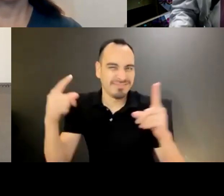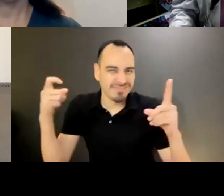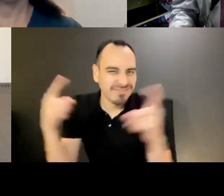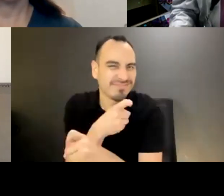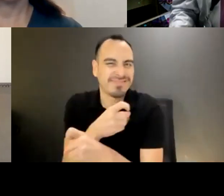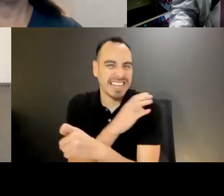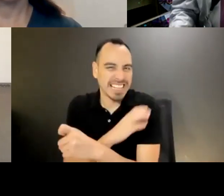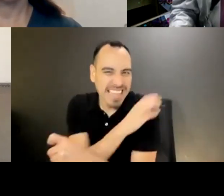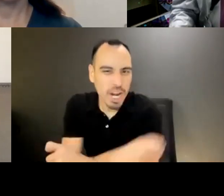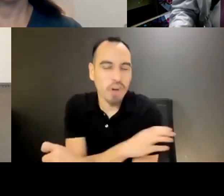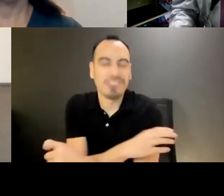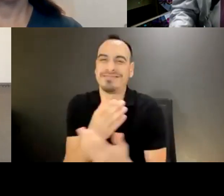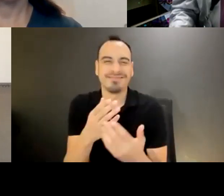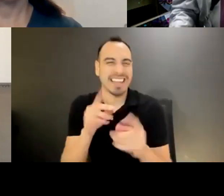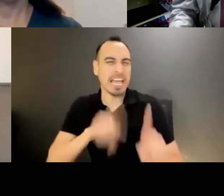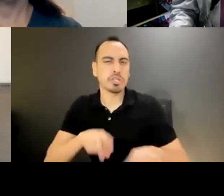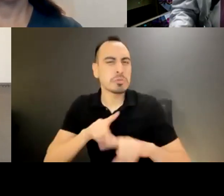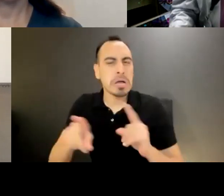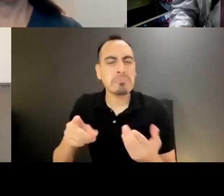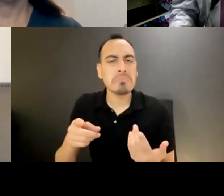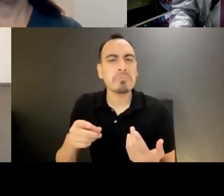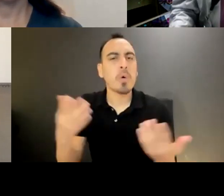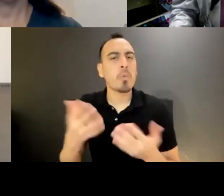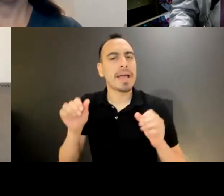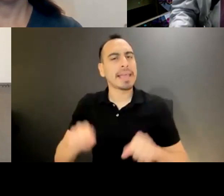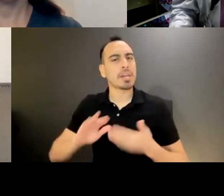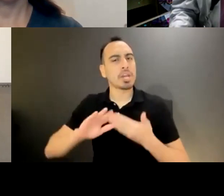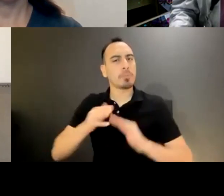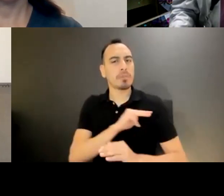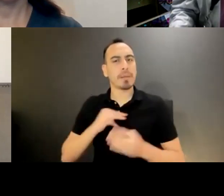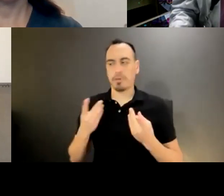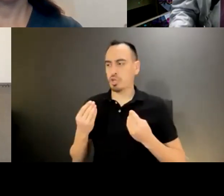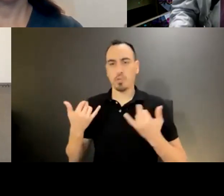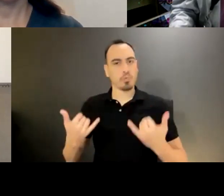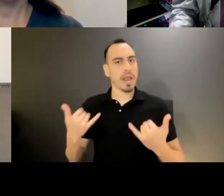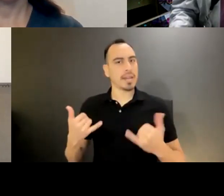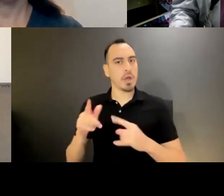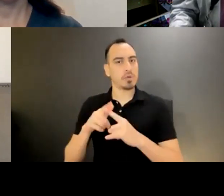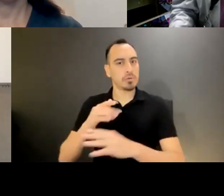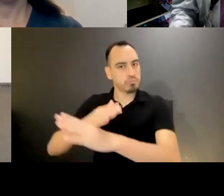the Q&A. What can community members do now to protect themselves from COVID?